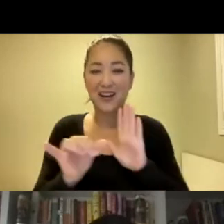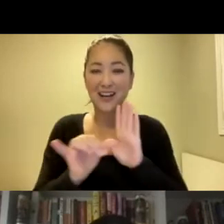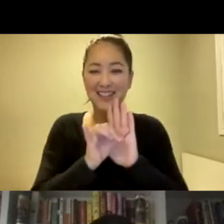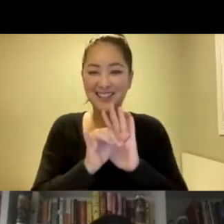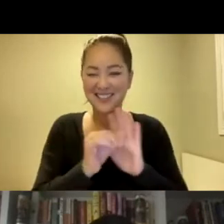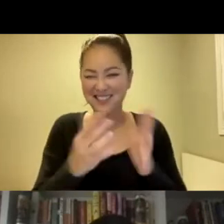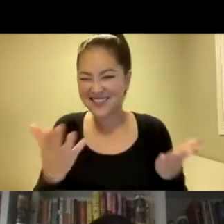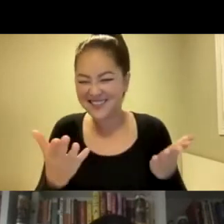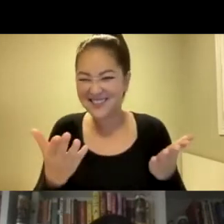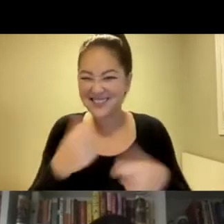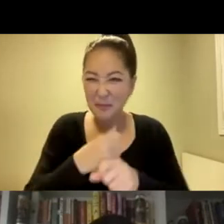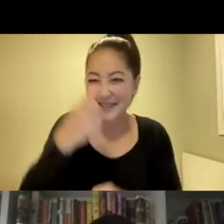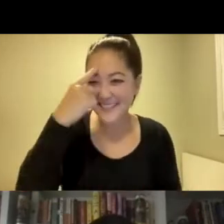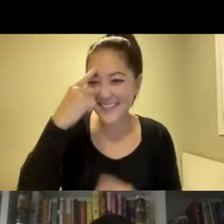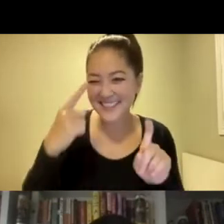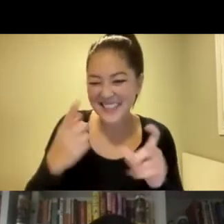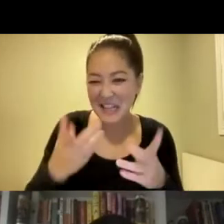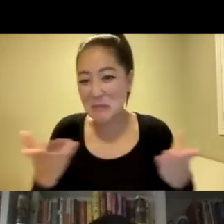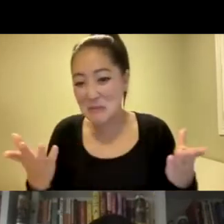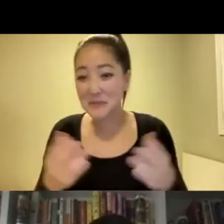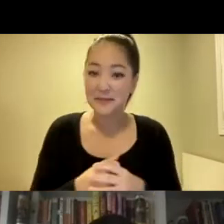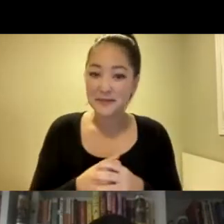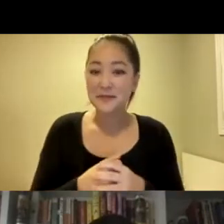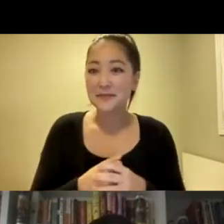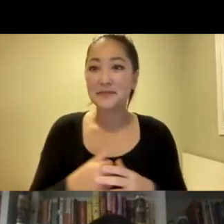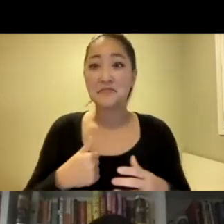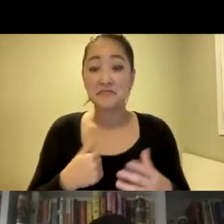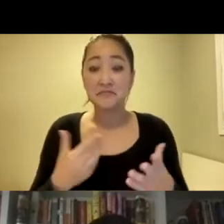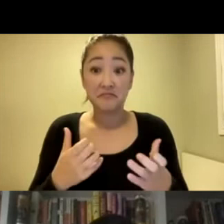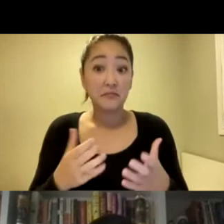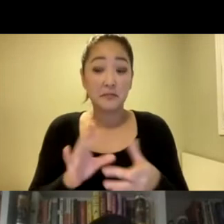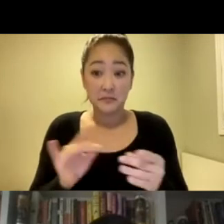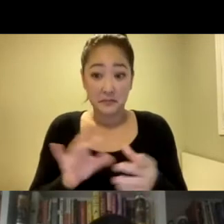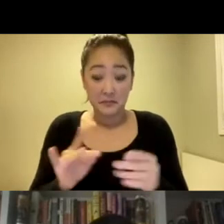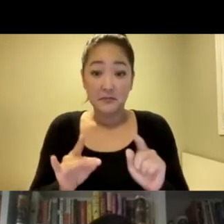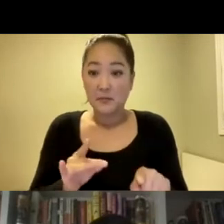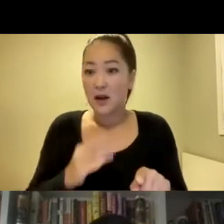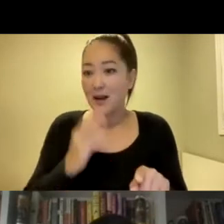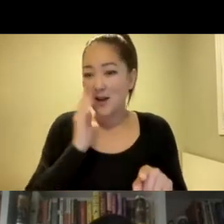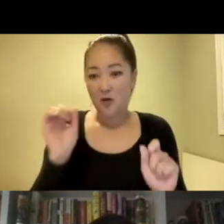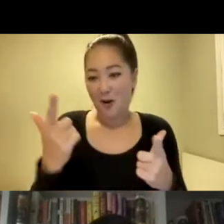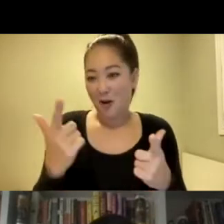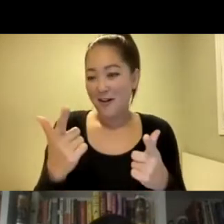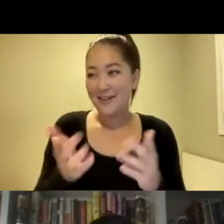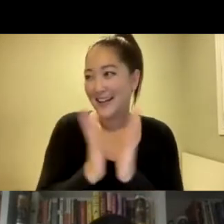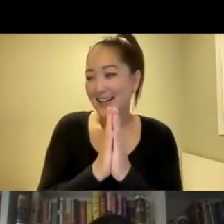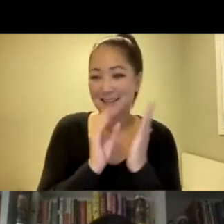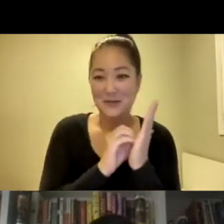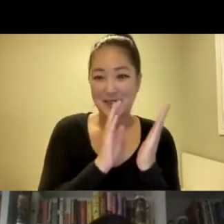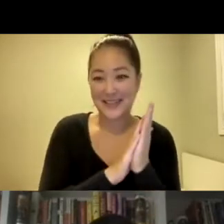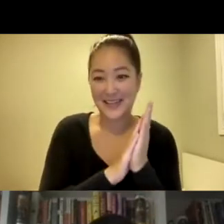kind of sense. I just wanted to say, I know that we were all asked at the beginning to put down